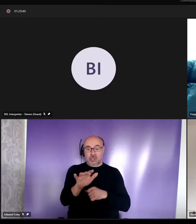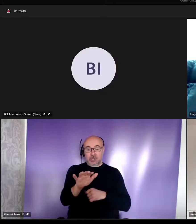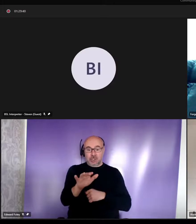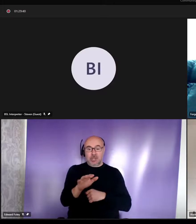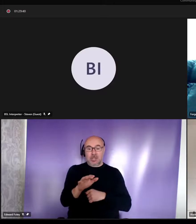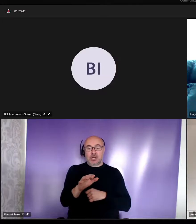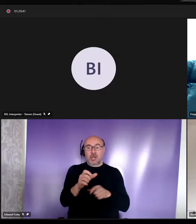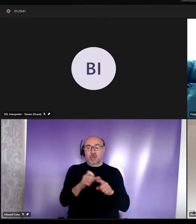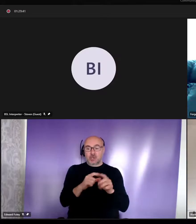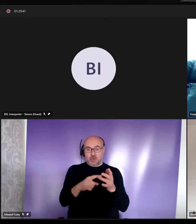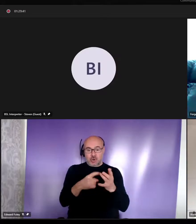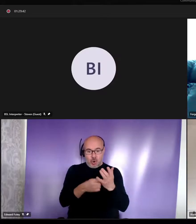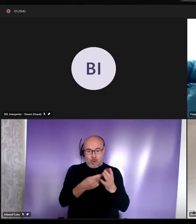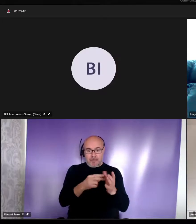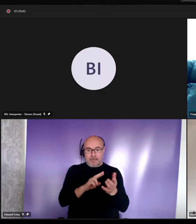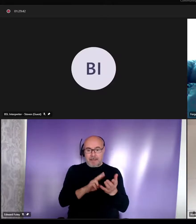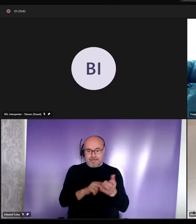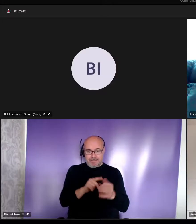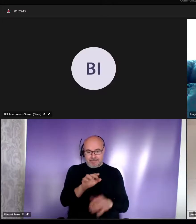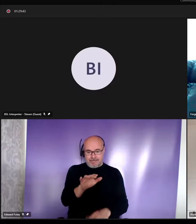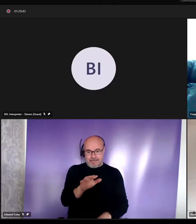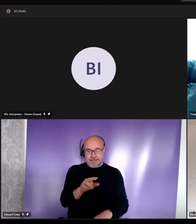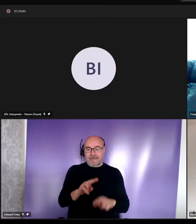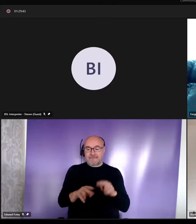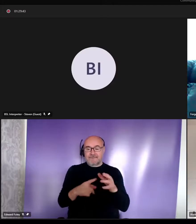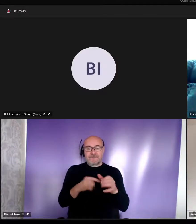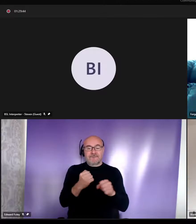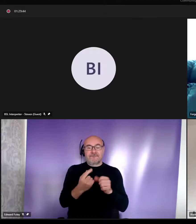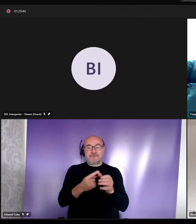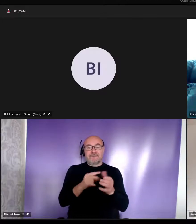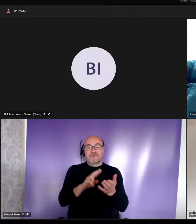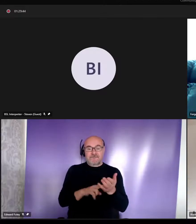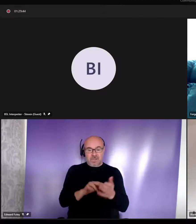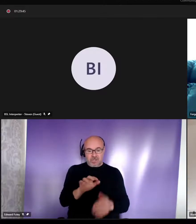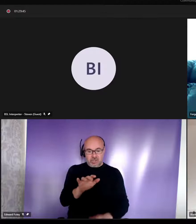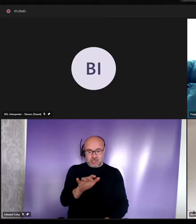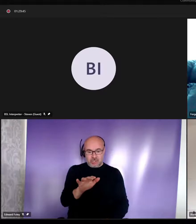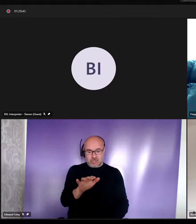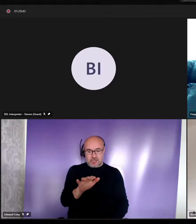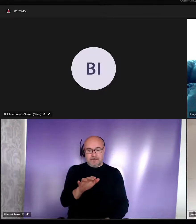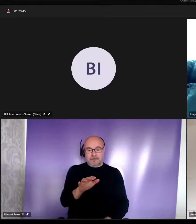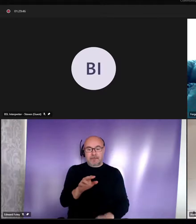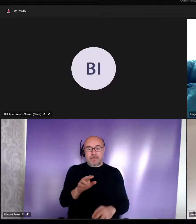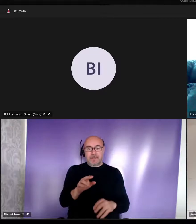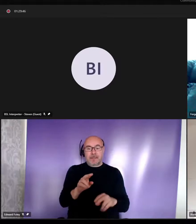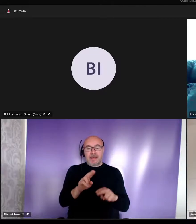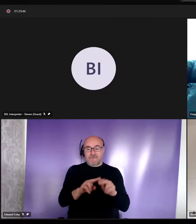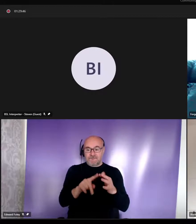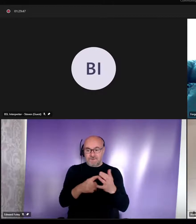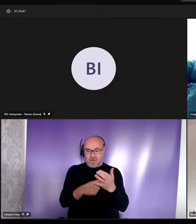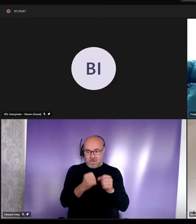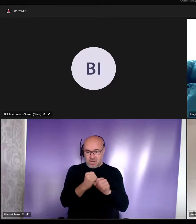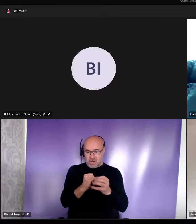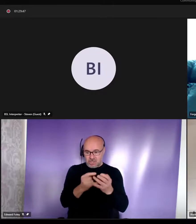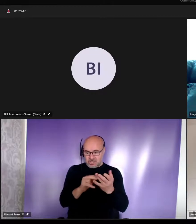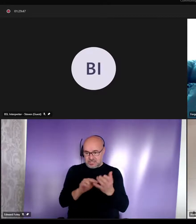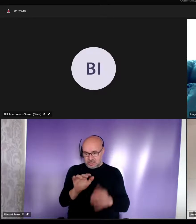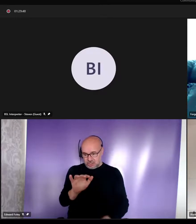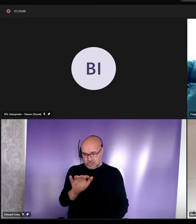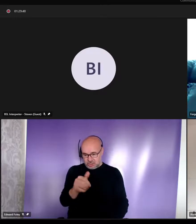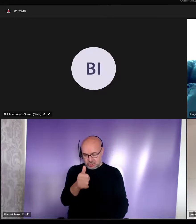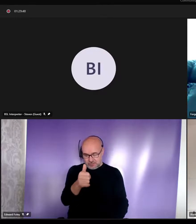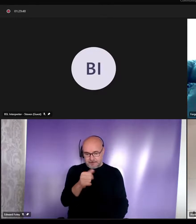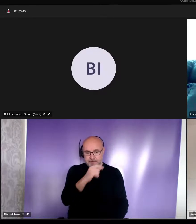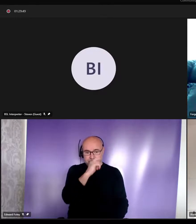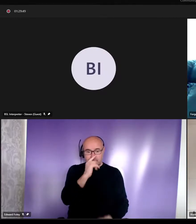Councillor Dorman. Councillor Fagan is also present, as is Councillor Ferguson. Councillor